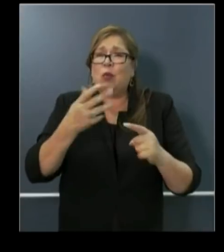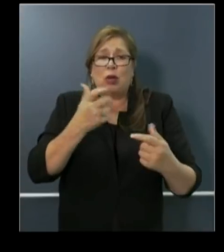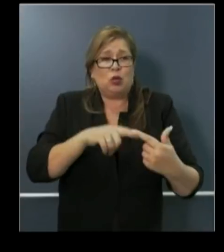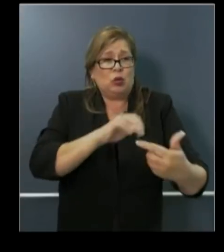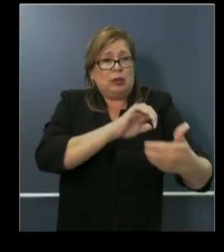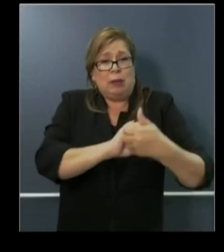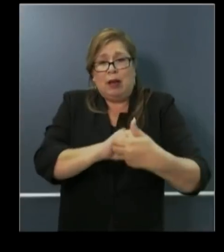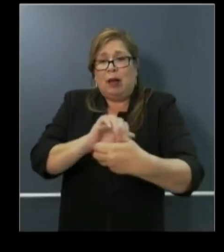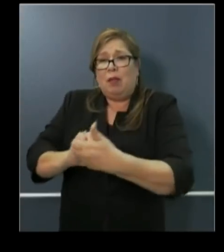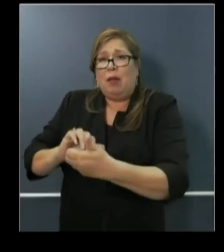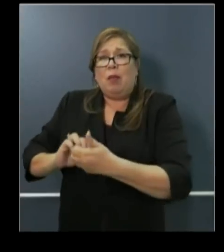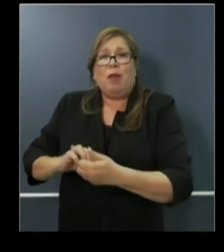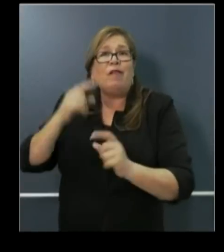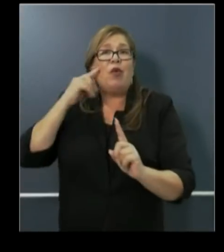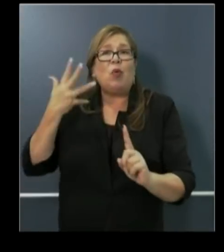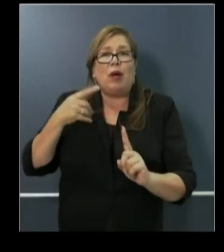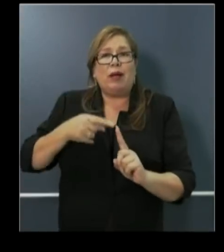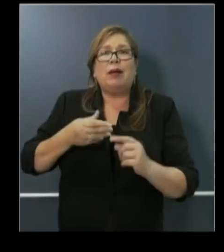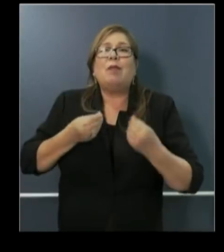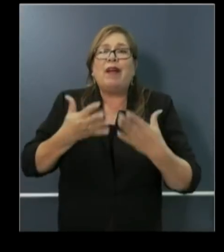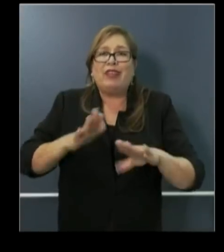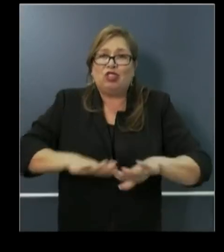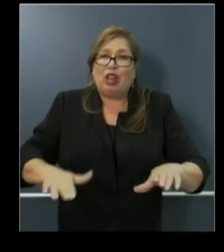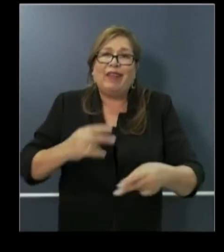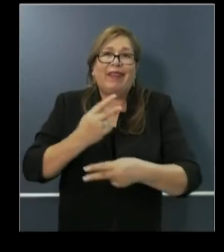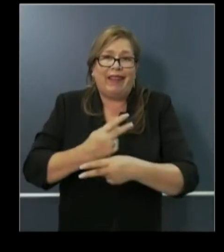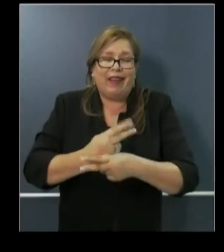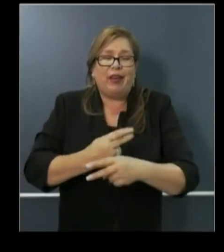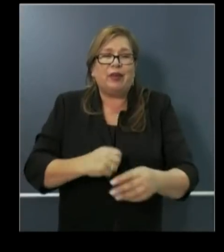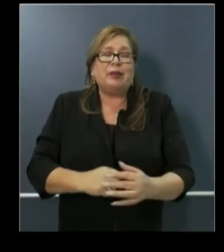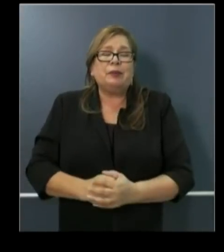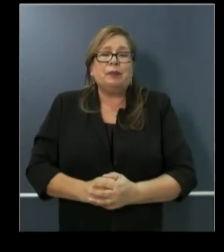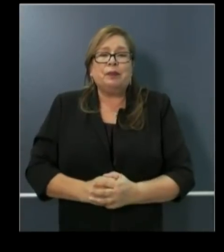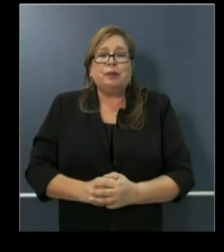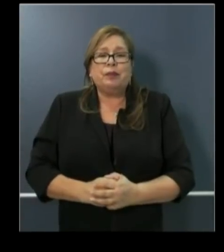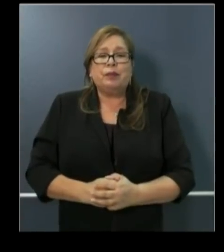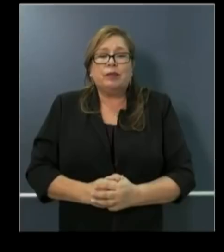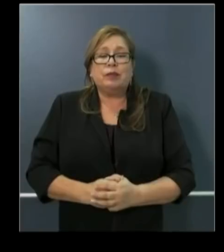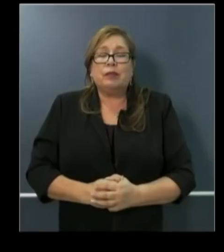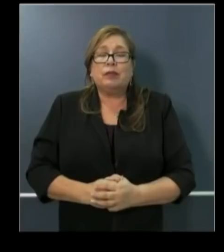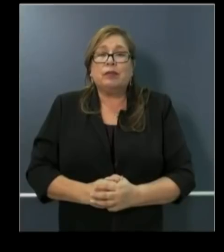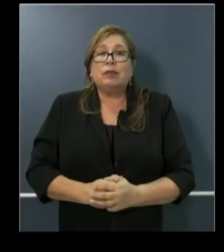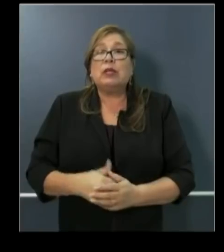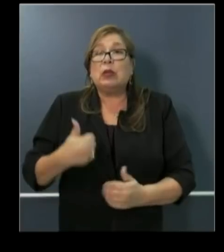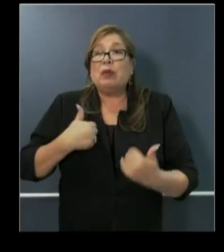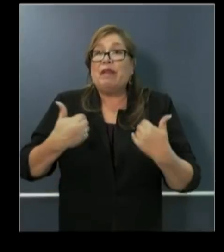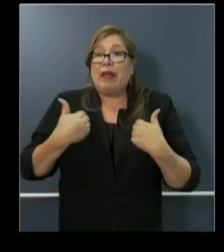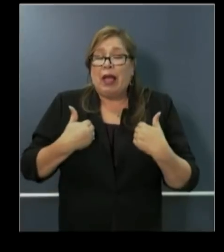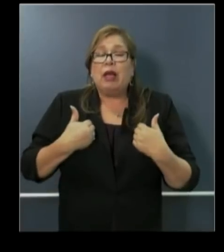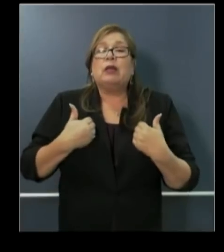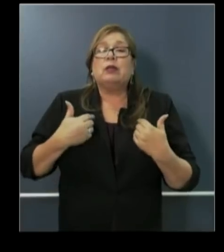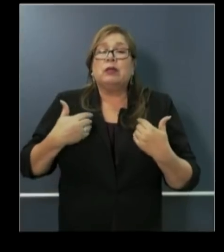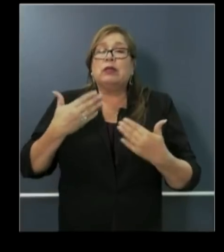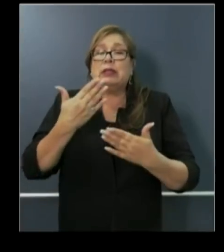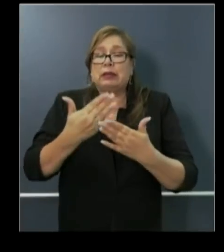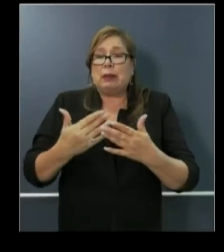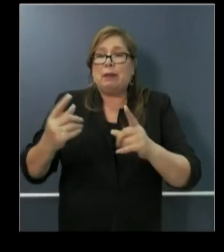child care process. And we have had some flexibilities in the rules to make